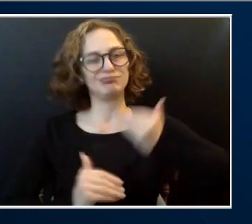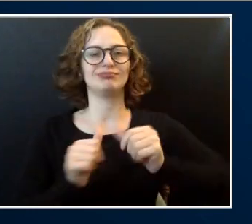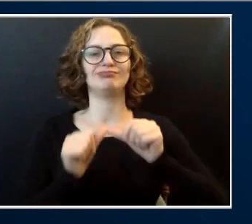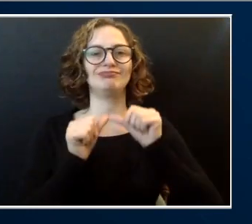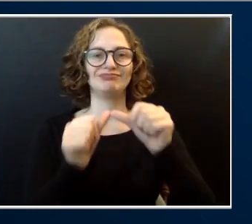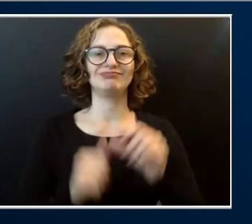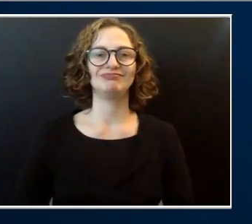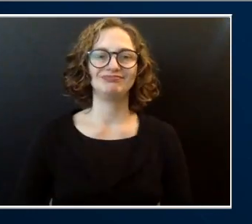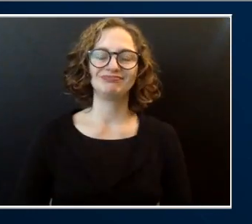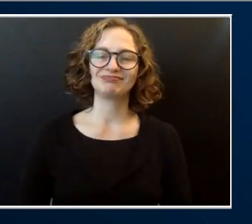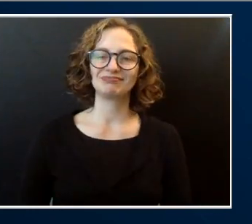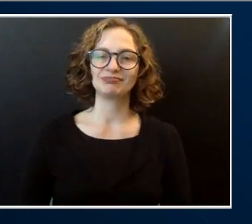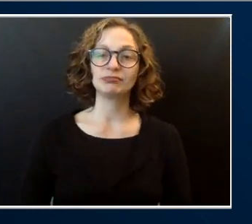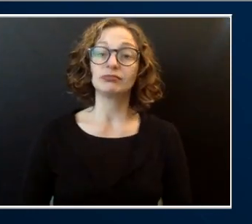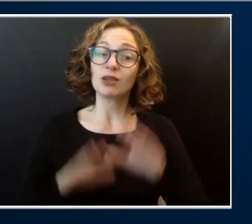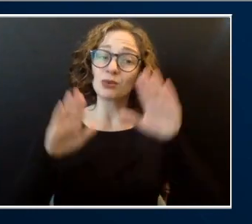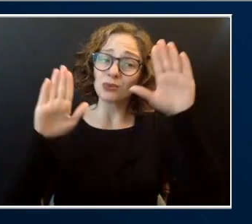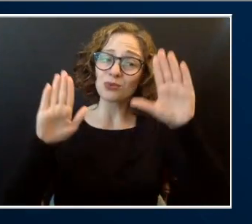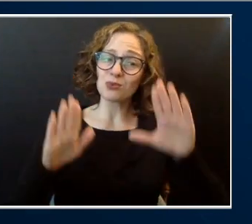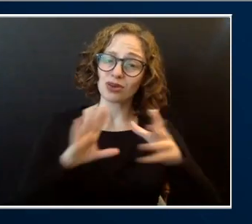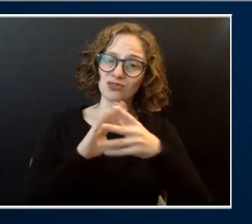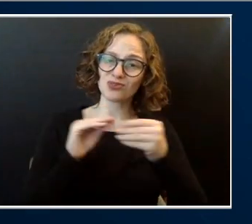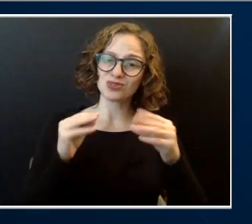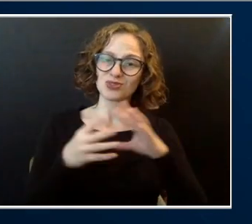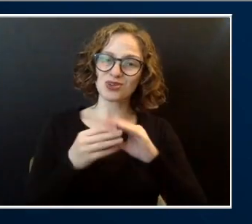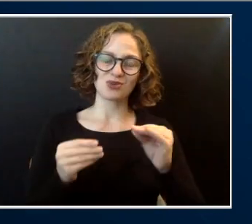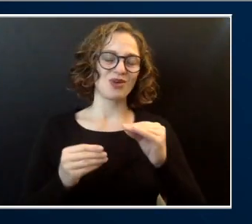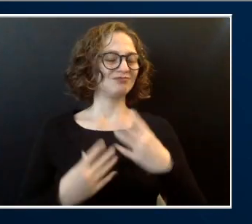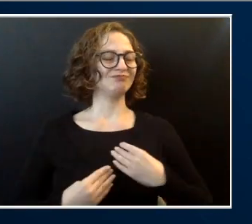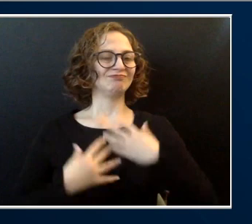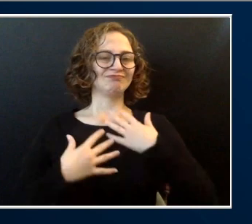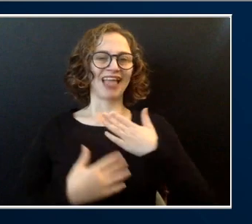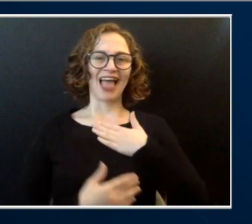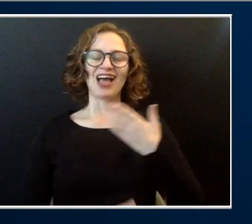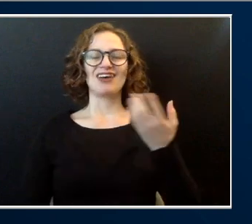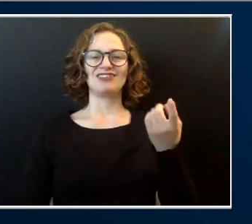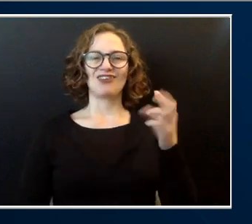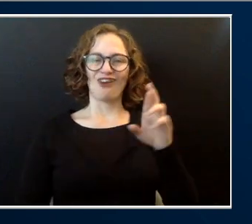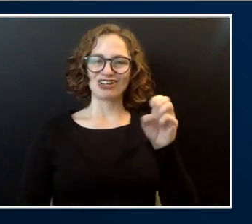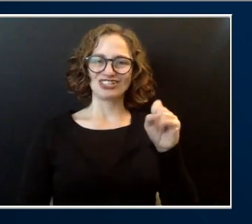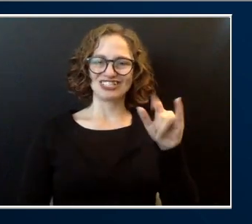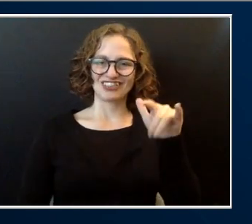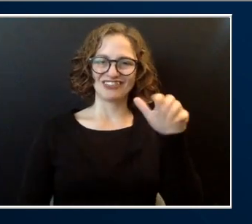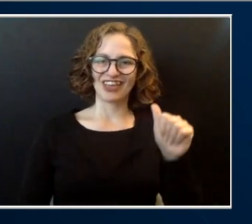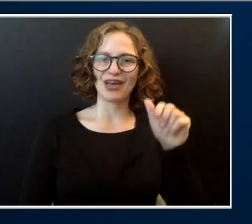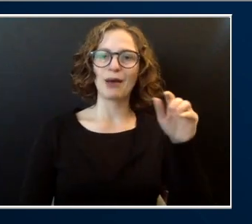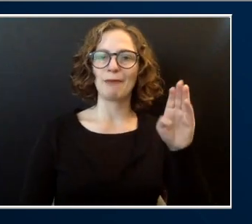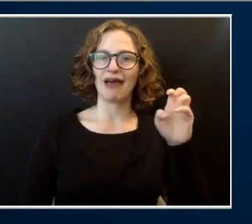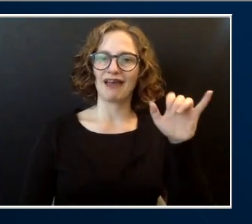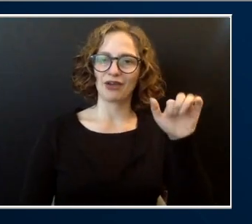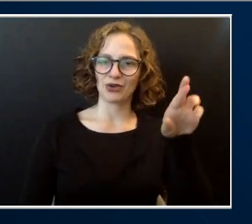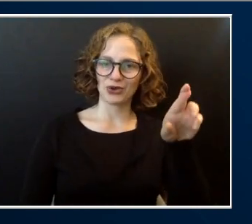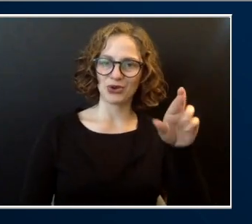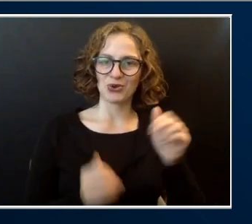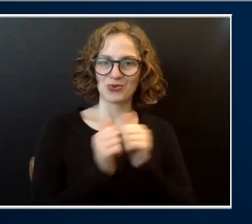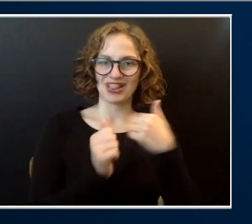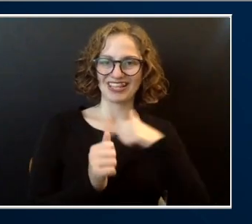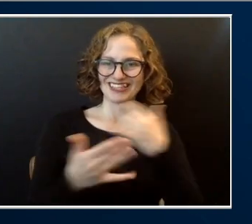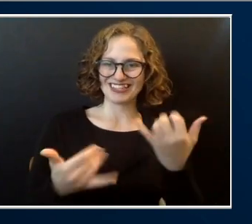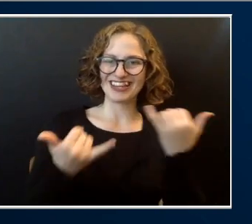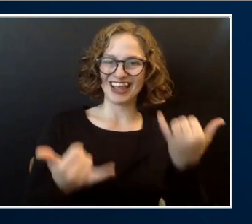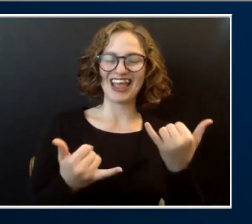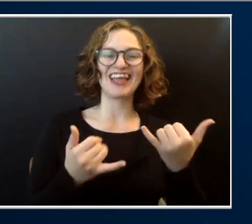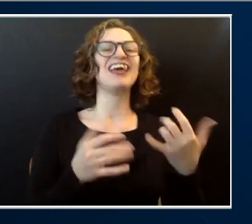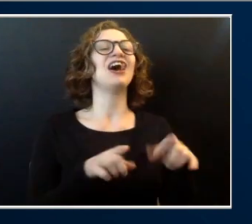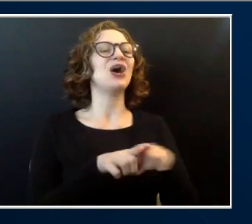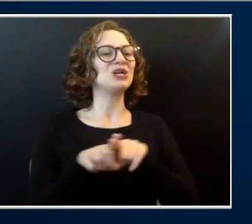What a great story. And we are pleased to have Dr. Silvia Byer with us right here in our own studio, and her physician, Dr. Priyanka Sharma, joining